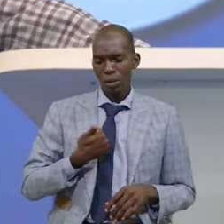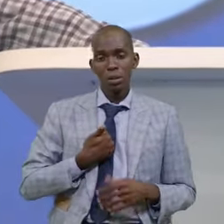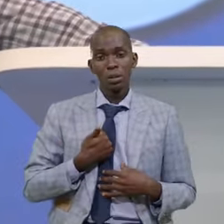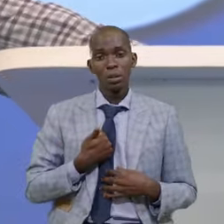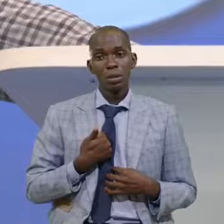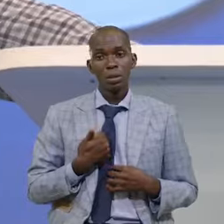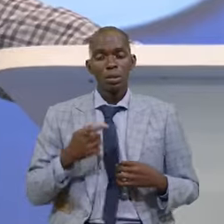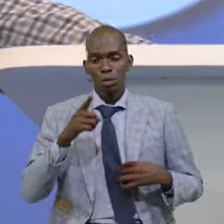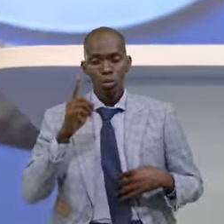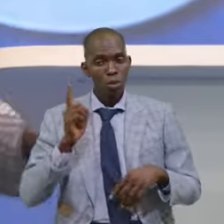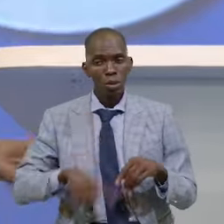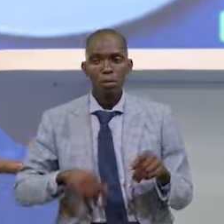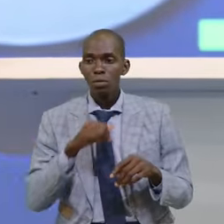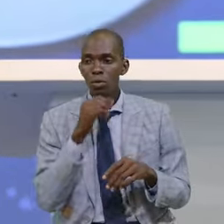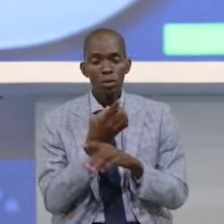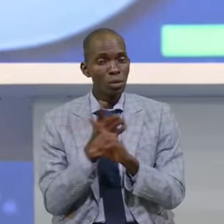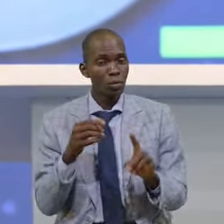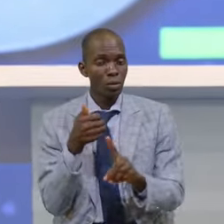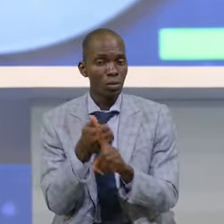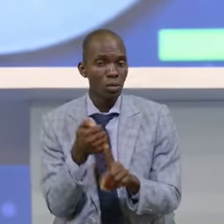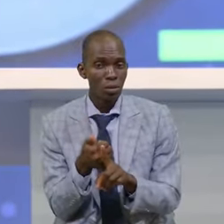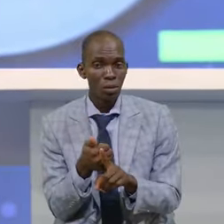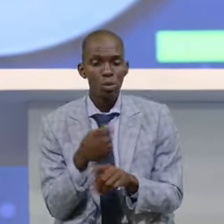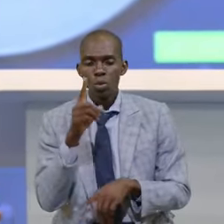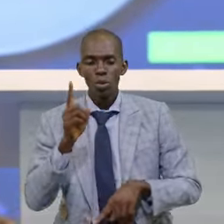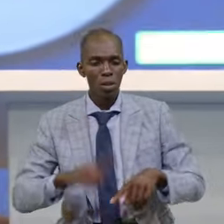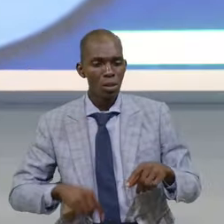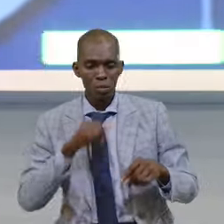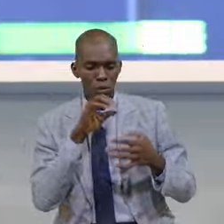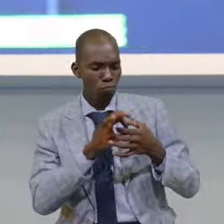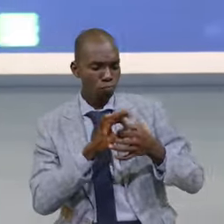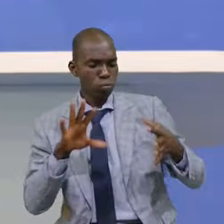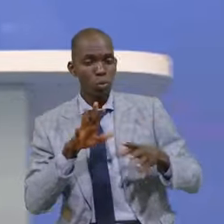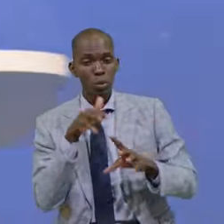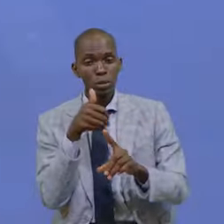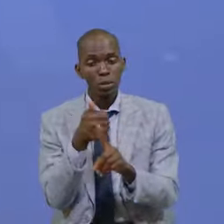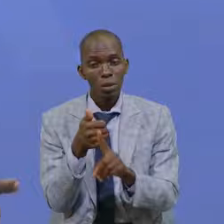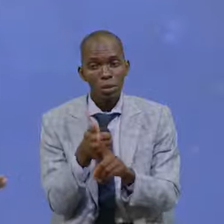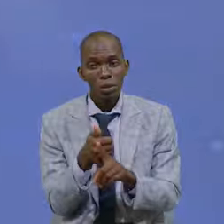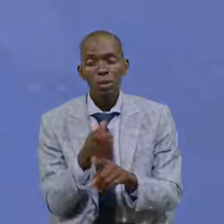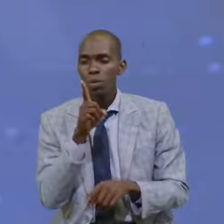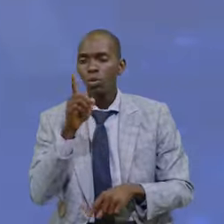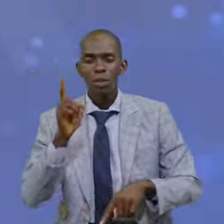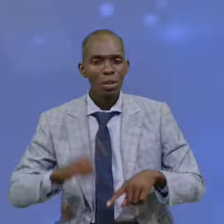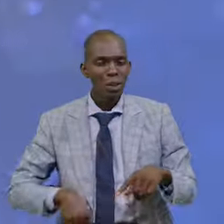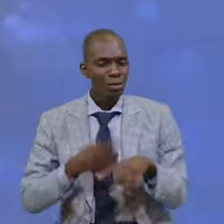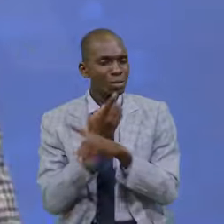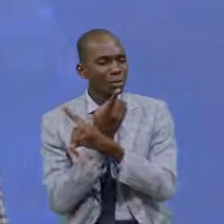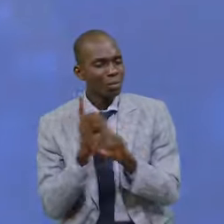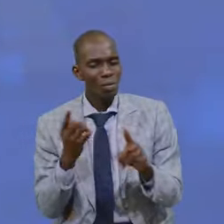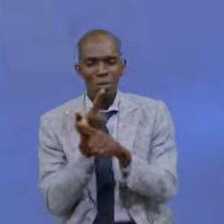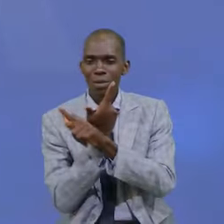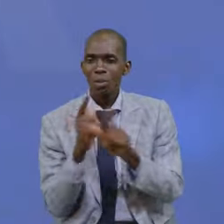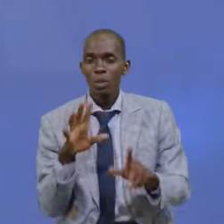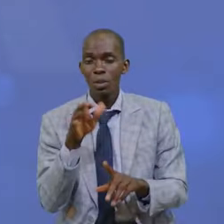deliver yourself. You cannot lose yourself. And you cannot deliver, liberate yourself.